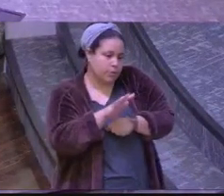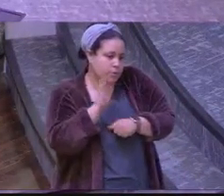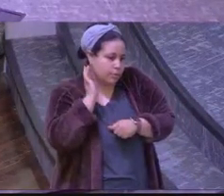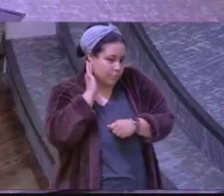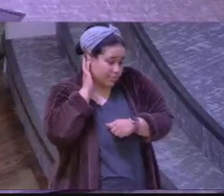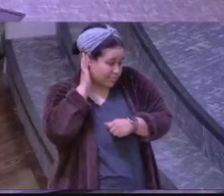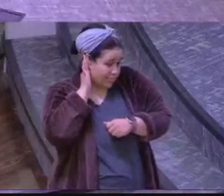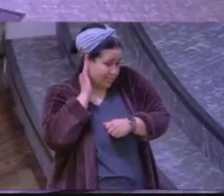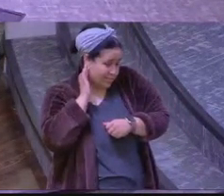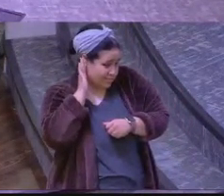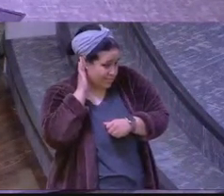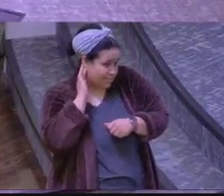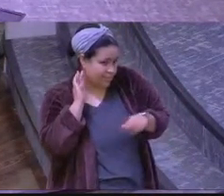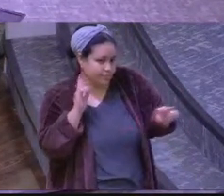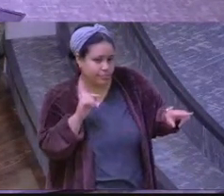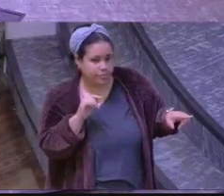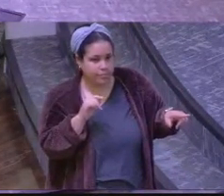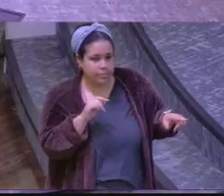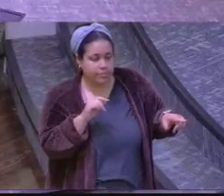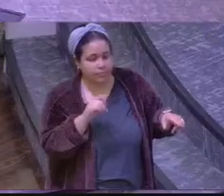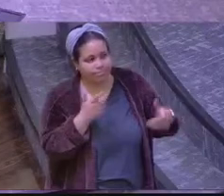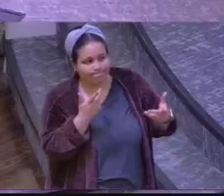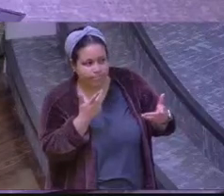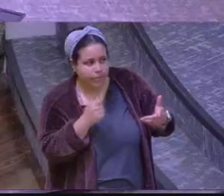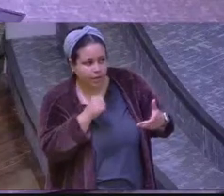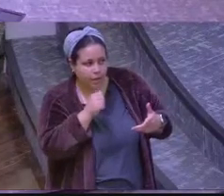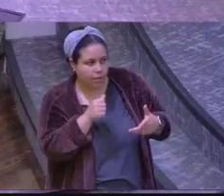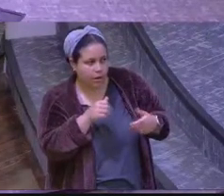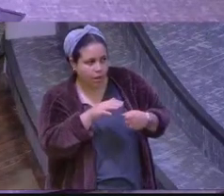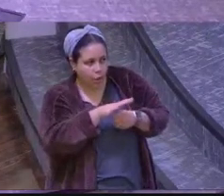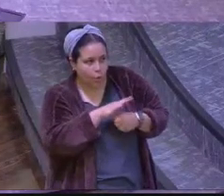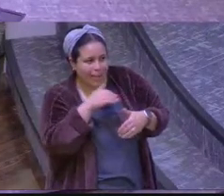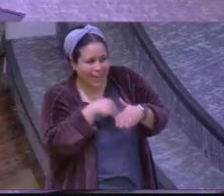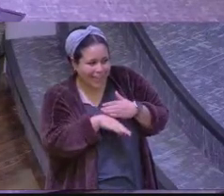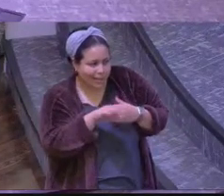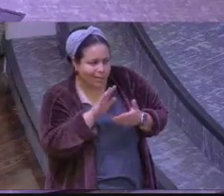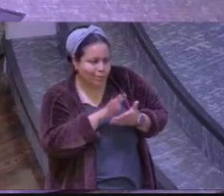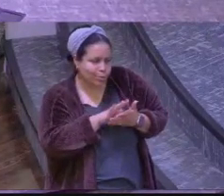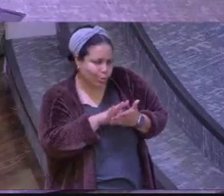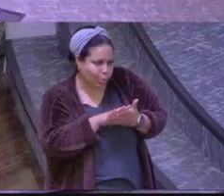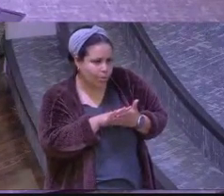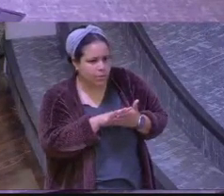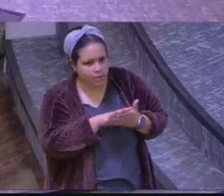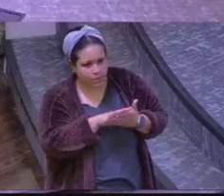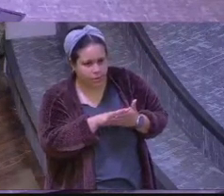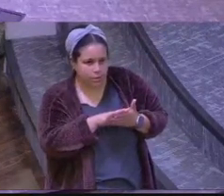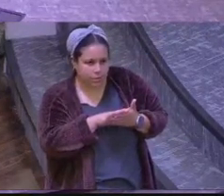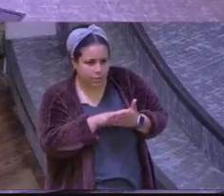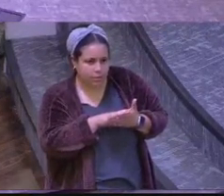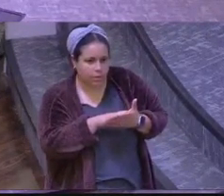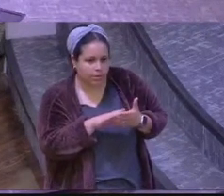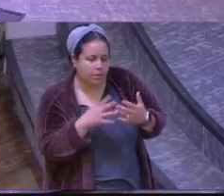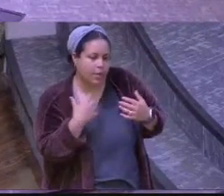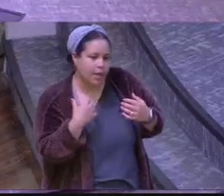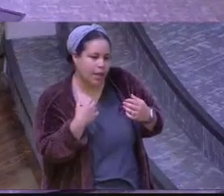inevitably, yes, they do touch the schools, but they're not specifically located in a school. Well, I take that back. The health center liaisons and the high school clinic aides